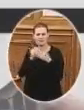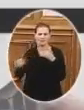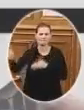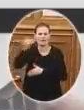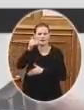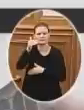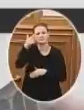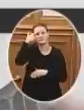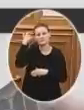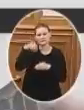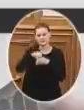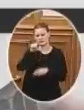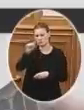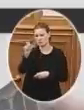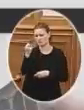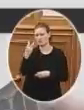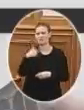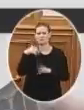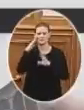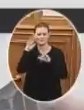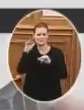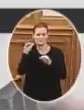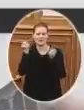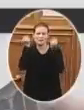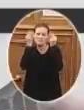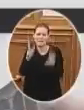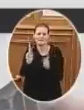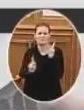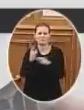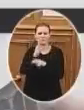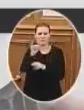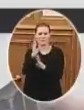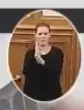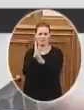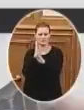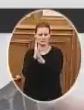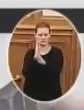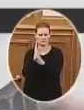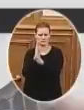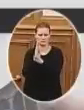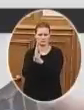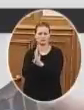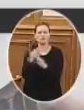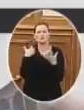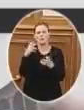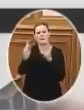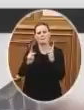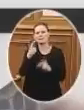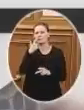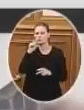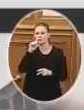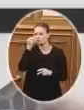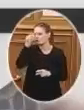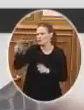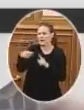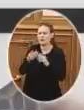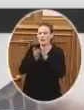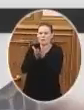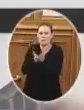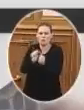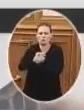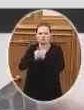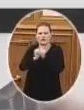huge demand during 2012 and 2013. We have a Transportation Demand Program Manager at MTA now, Carly Payne, who's been instrumental